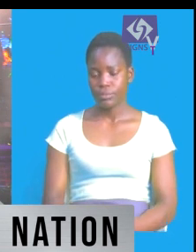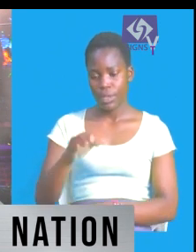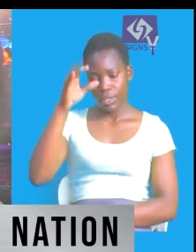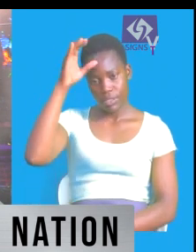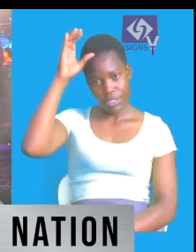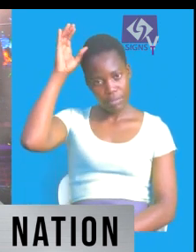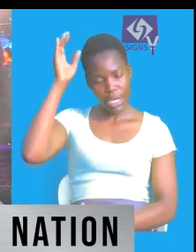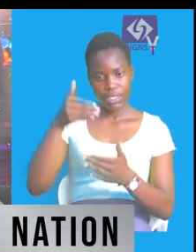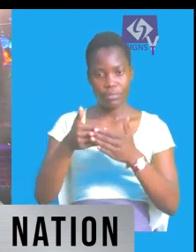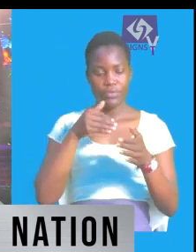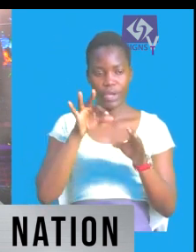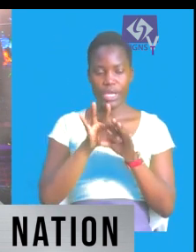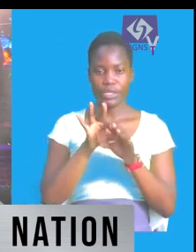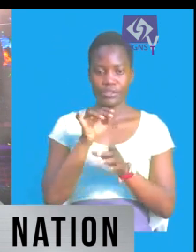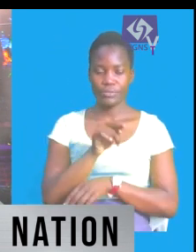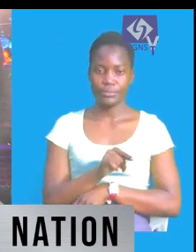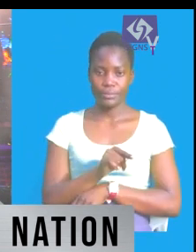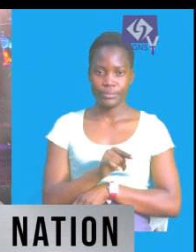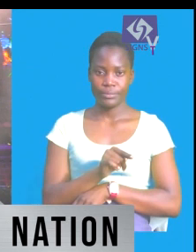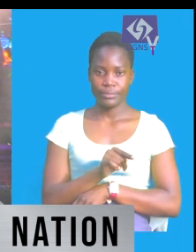Chebukati, before this election, Yes.